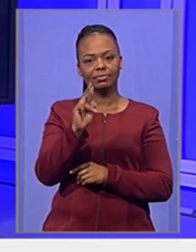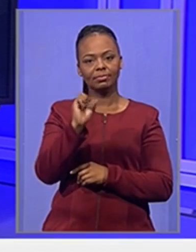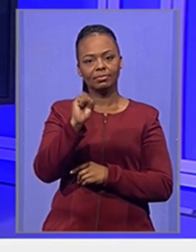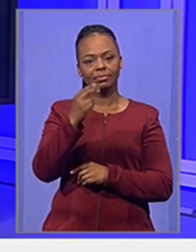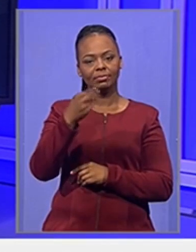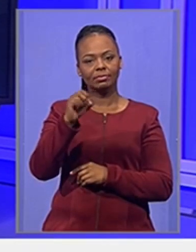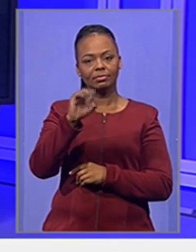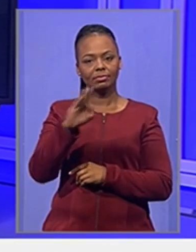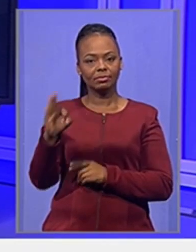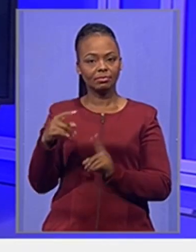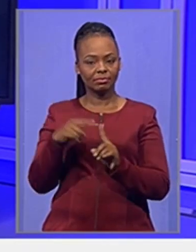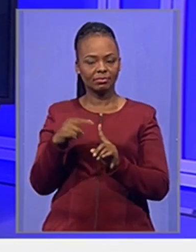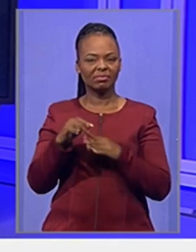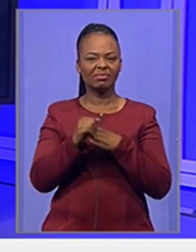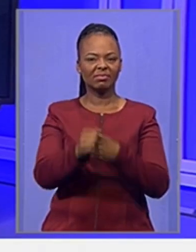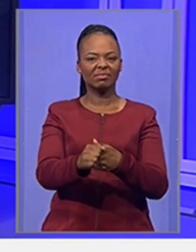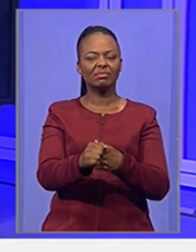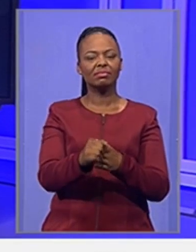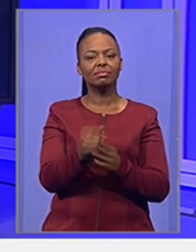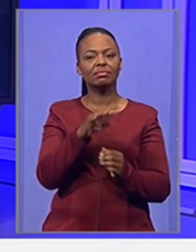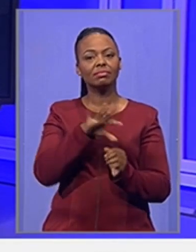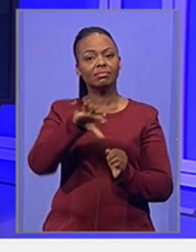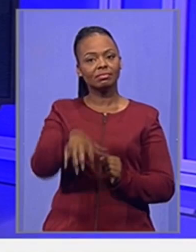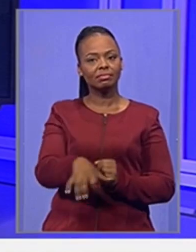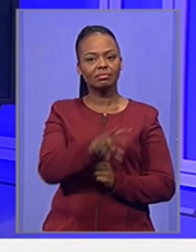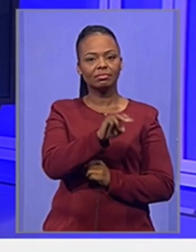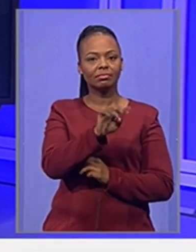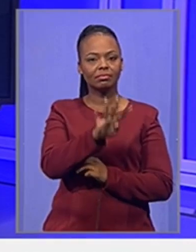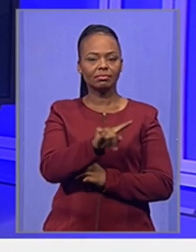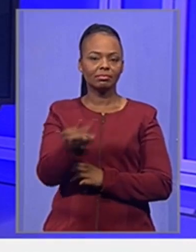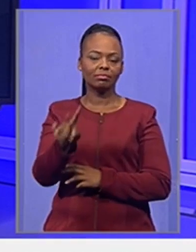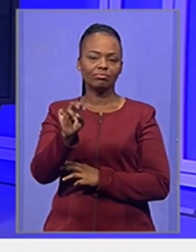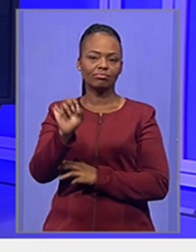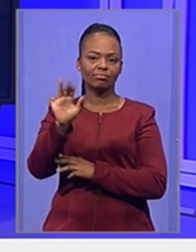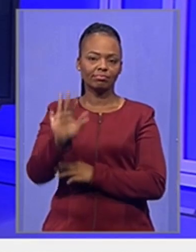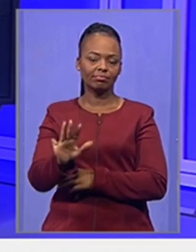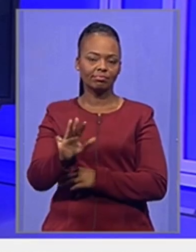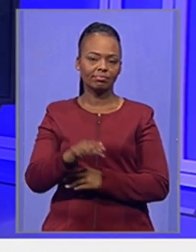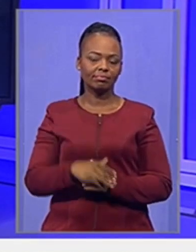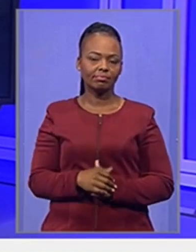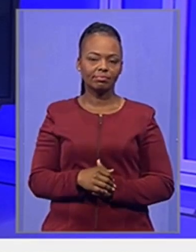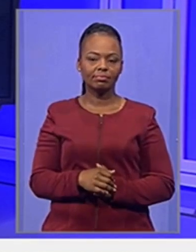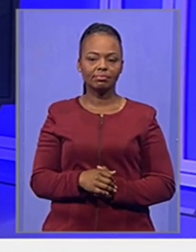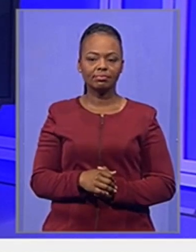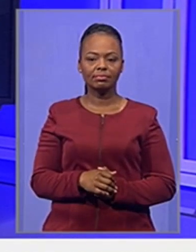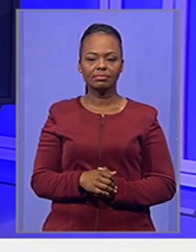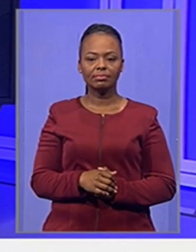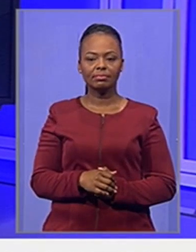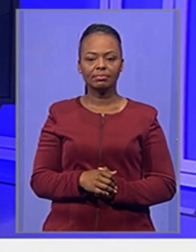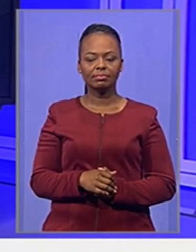eteletseng pele profense eo go simolola ka 2004 go fitlha ka 2009.